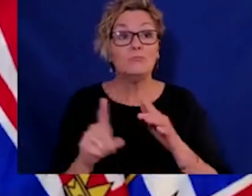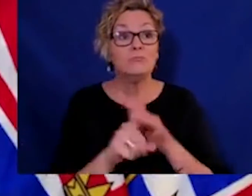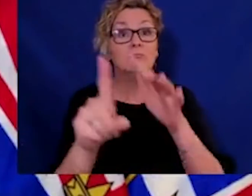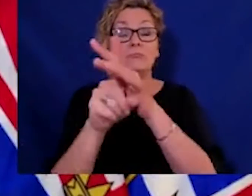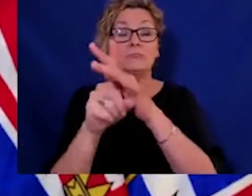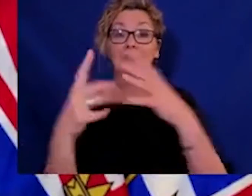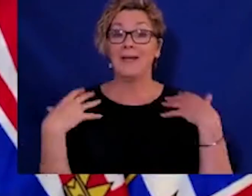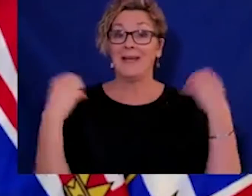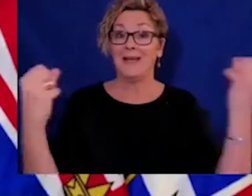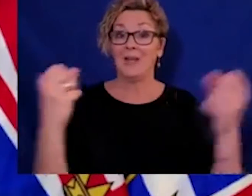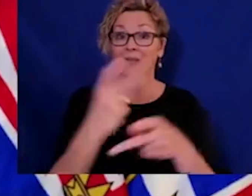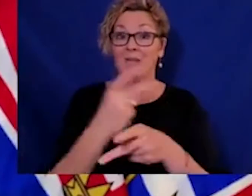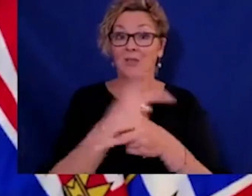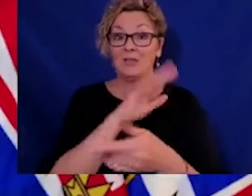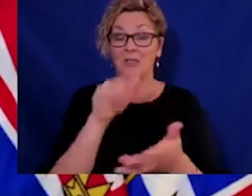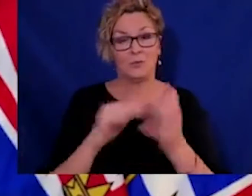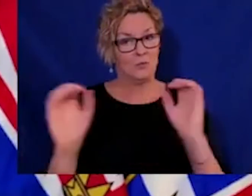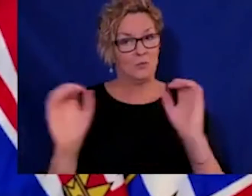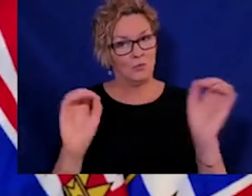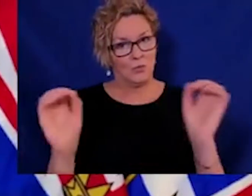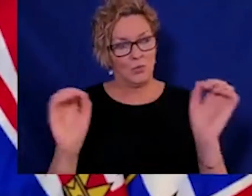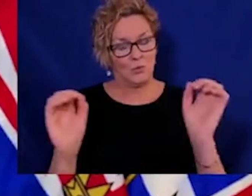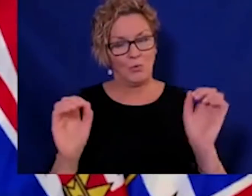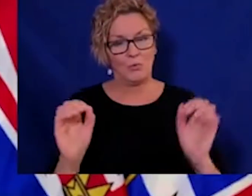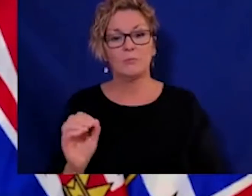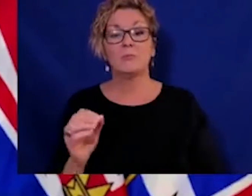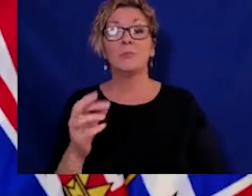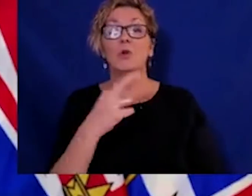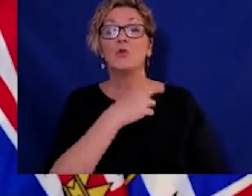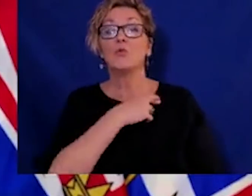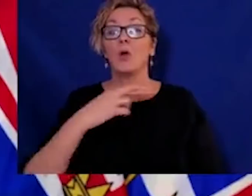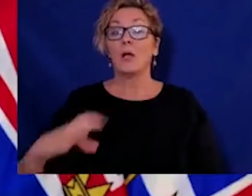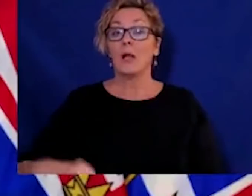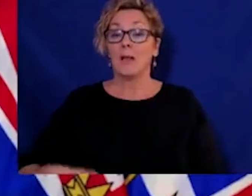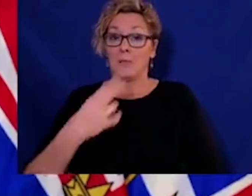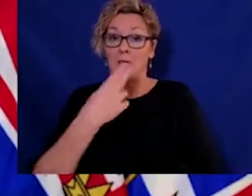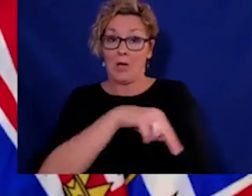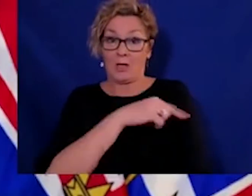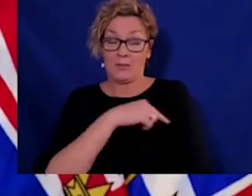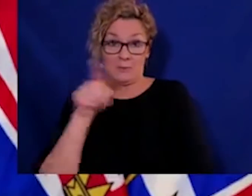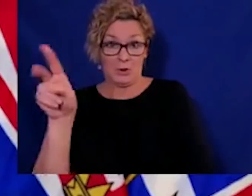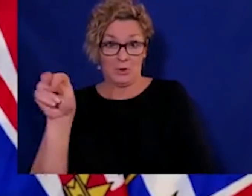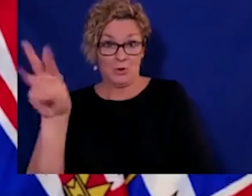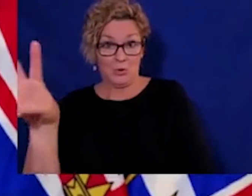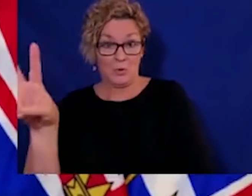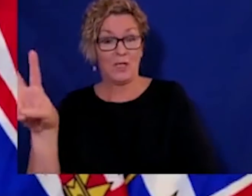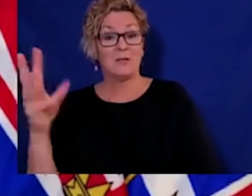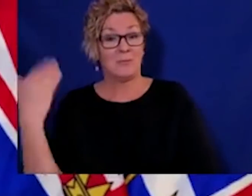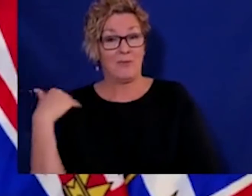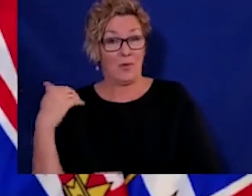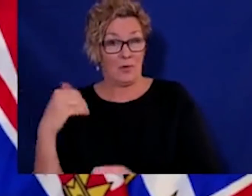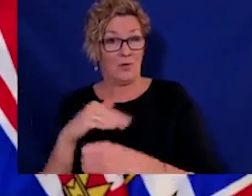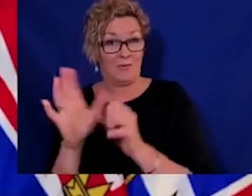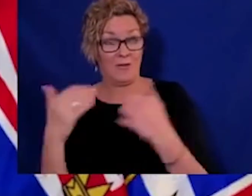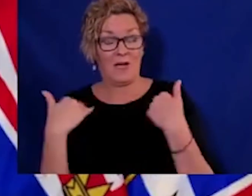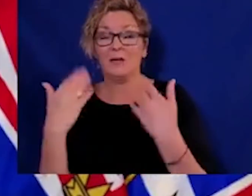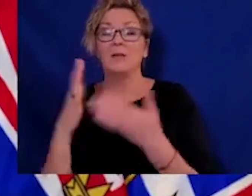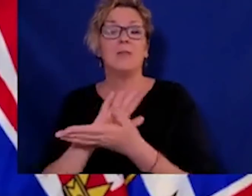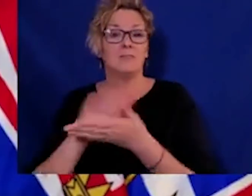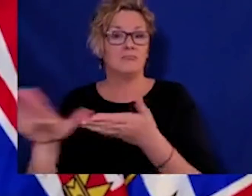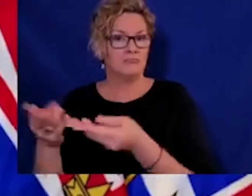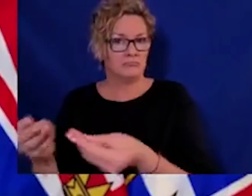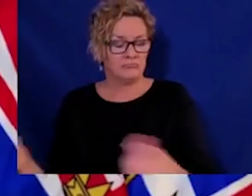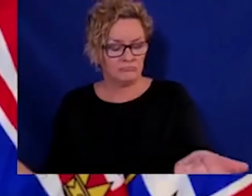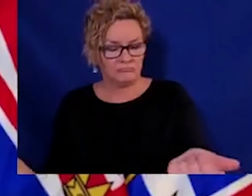today, and the one outbreak at the Royal Columbian Hospital has been declared over. That leaves us with 57 active outbreaks